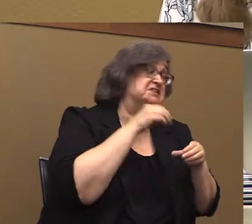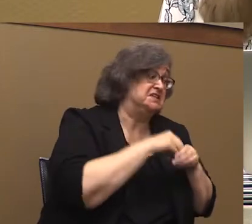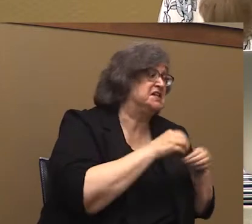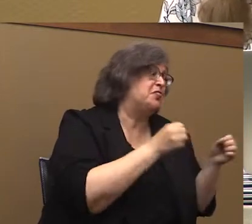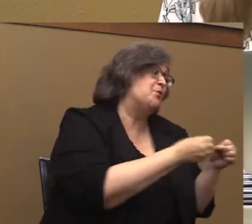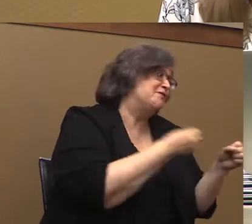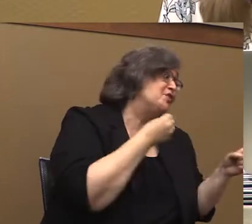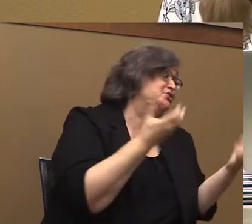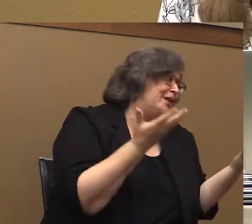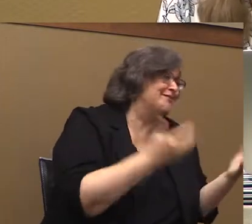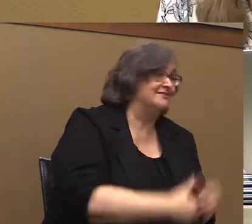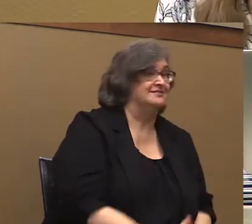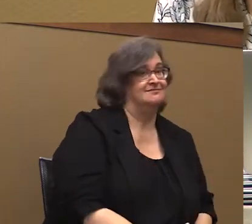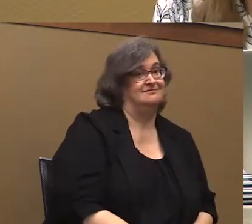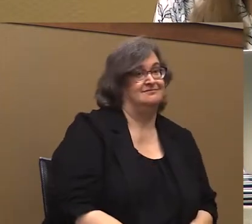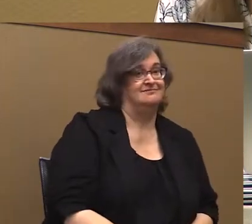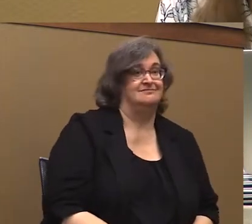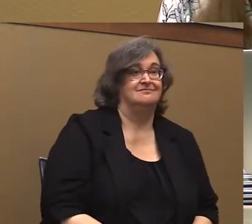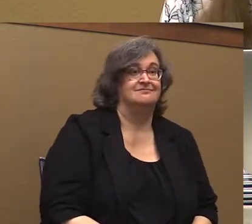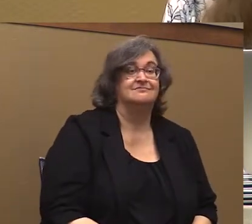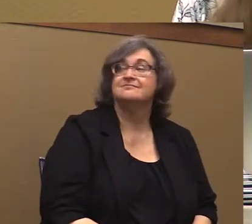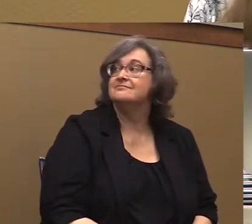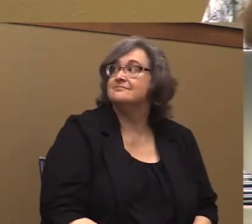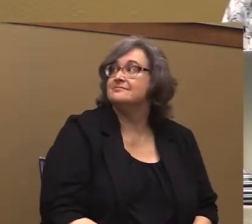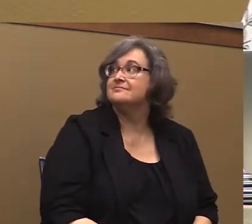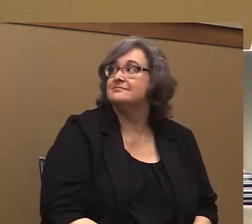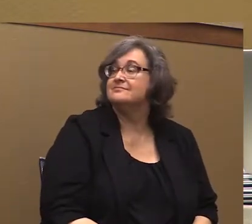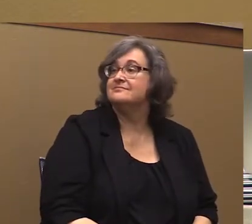Because it's in the refrigerator.